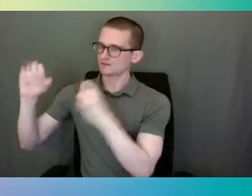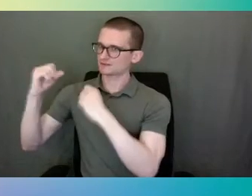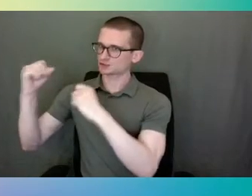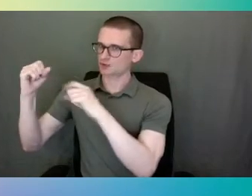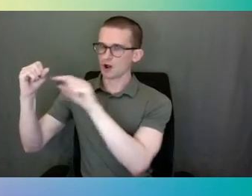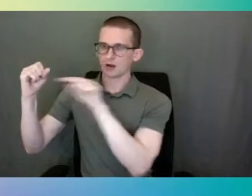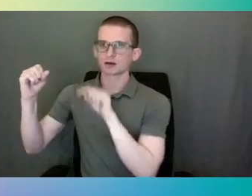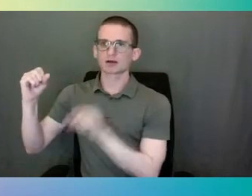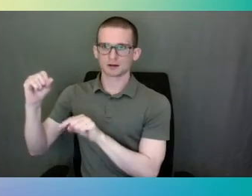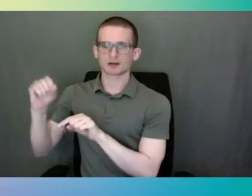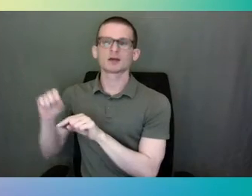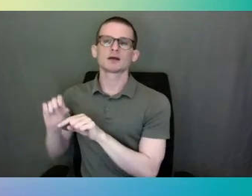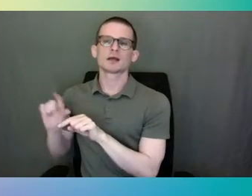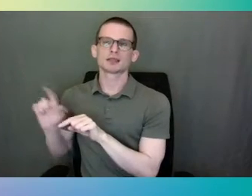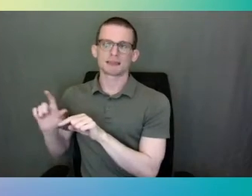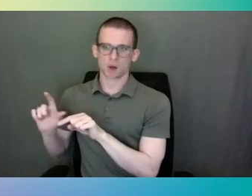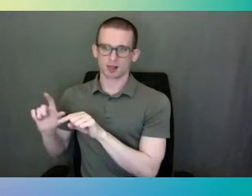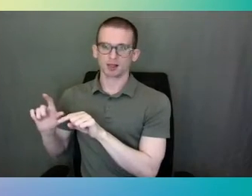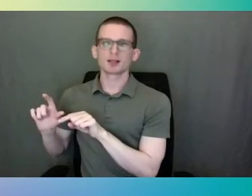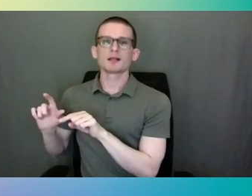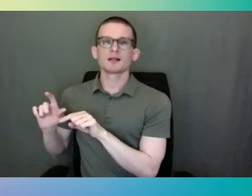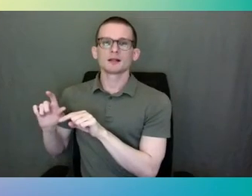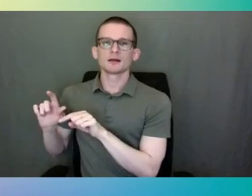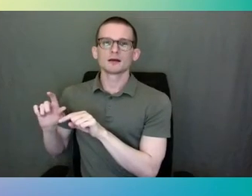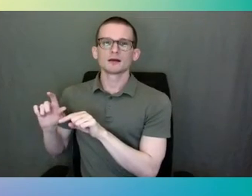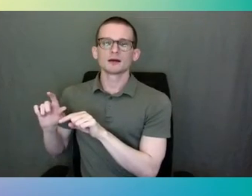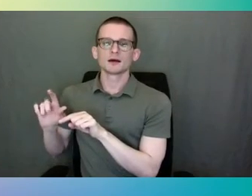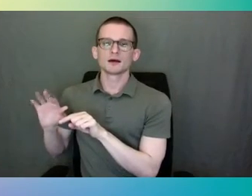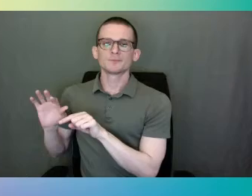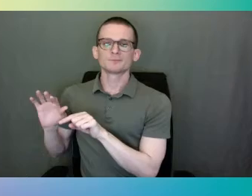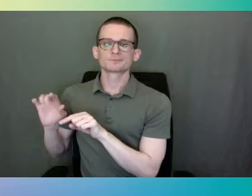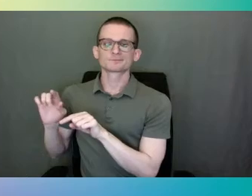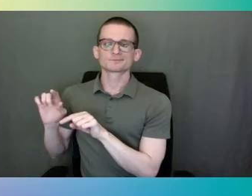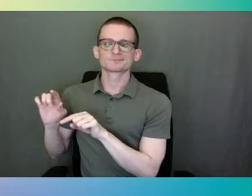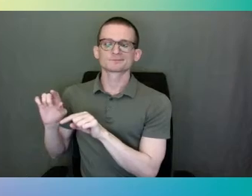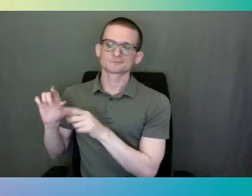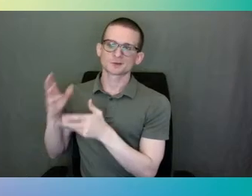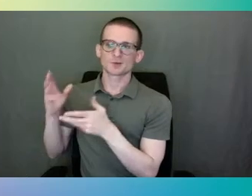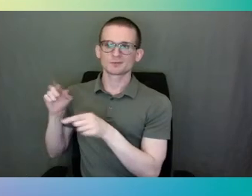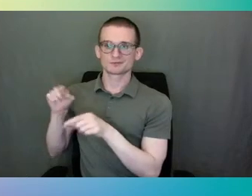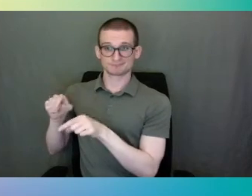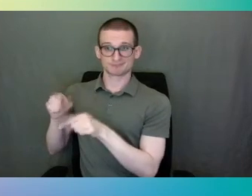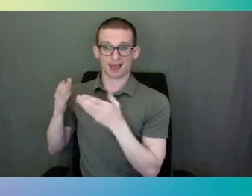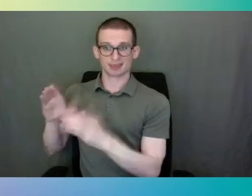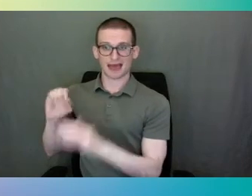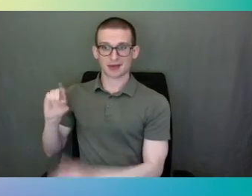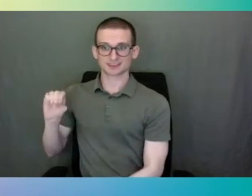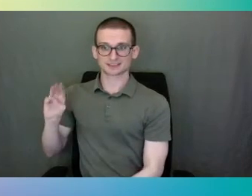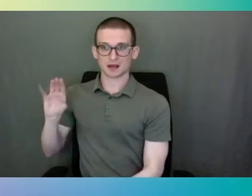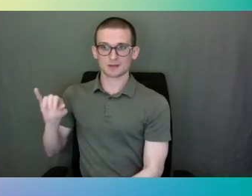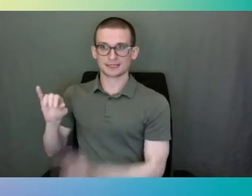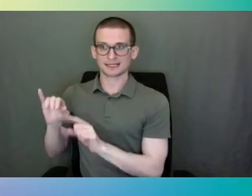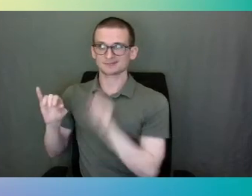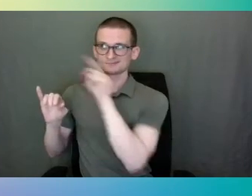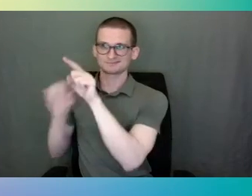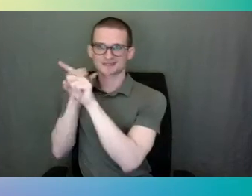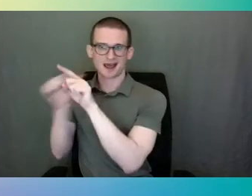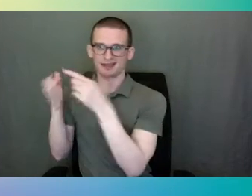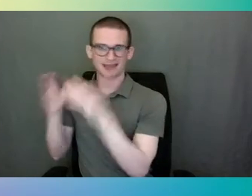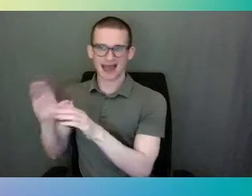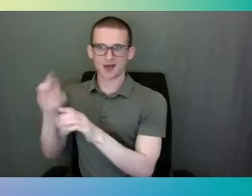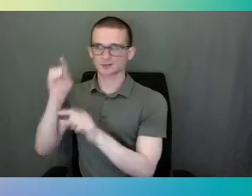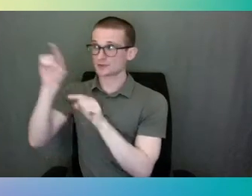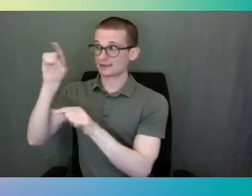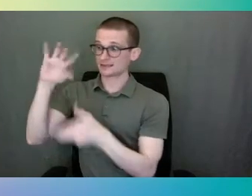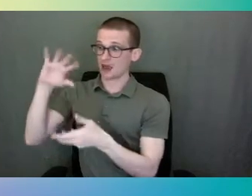sodomy, and Prussia that did not. As this country was coming together, how are we going to come up with a legal system that